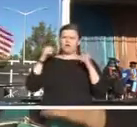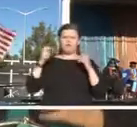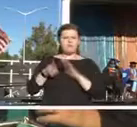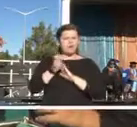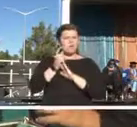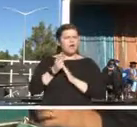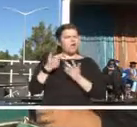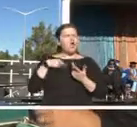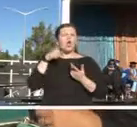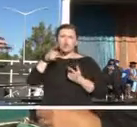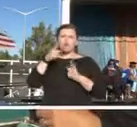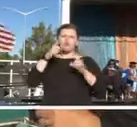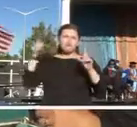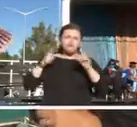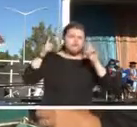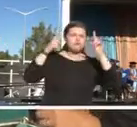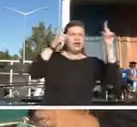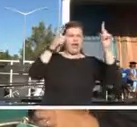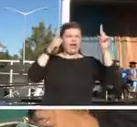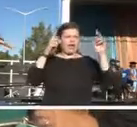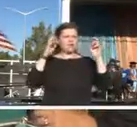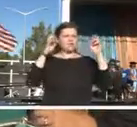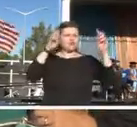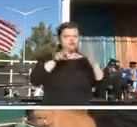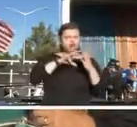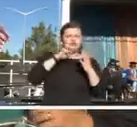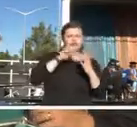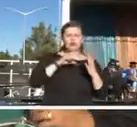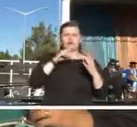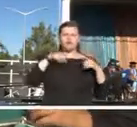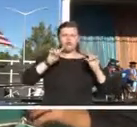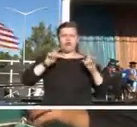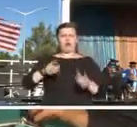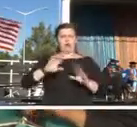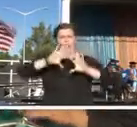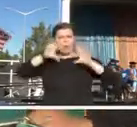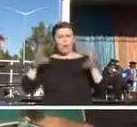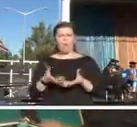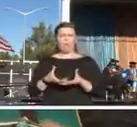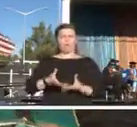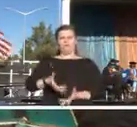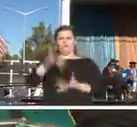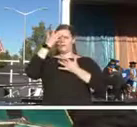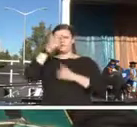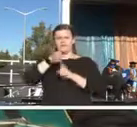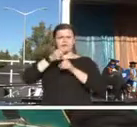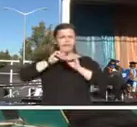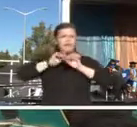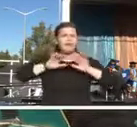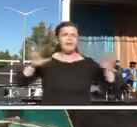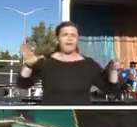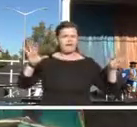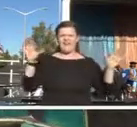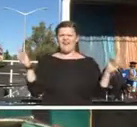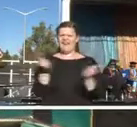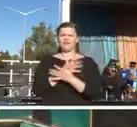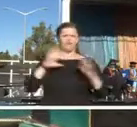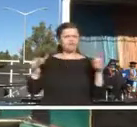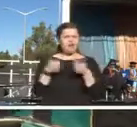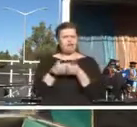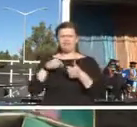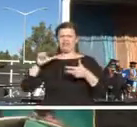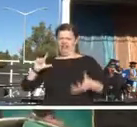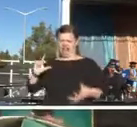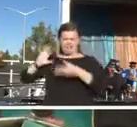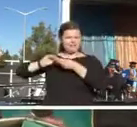an education during a global pandemic and everything else that this last year has entailed, but it's a whole other